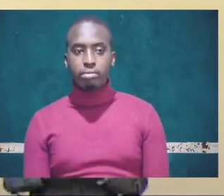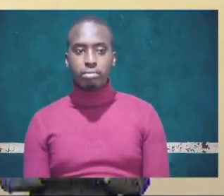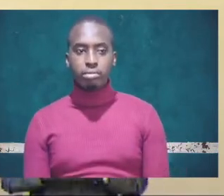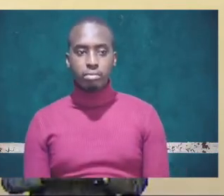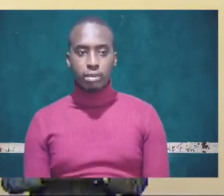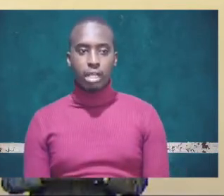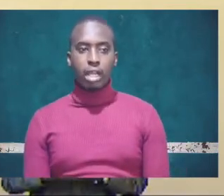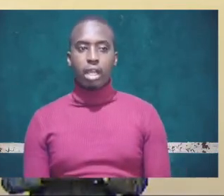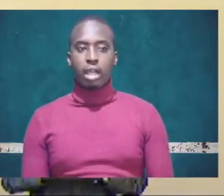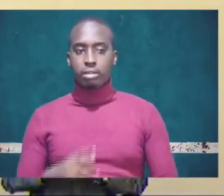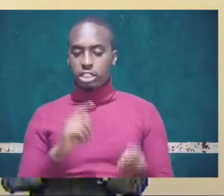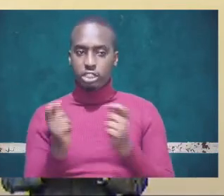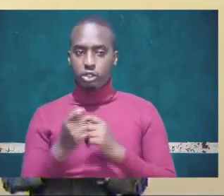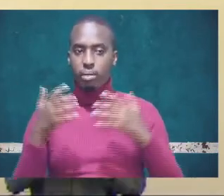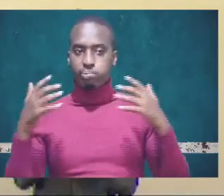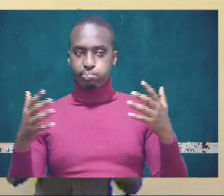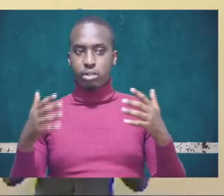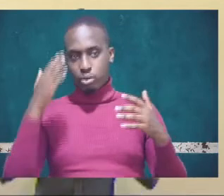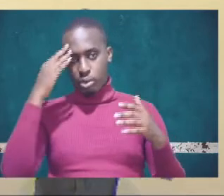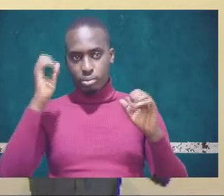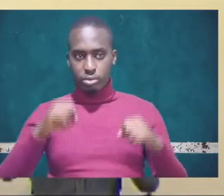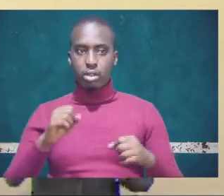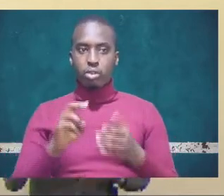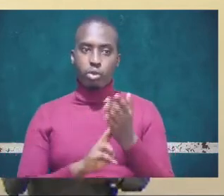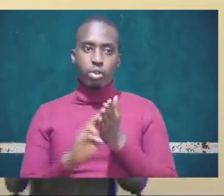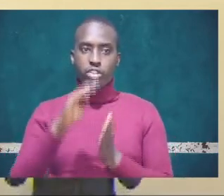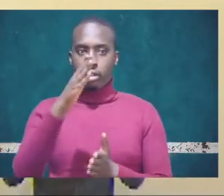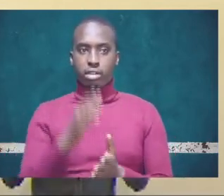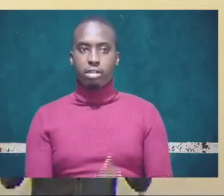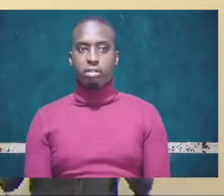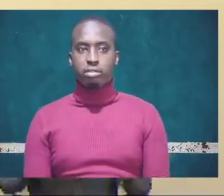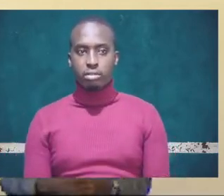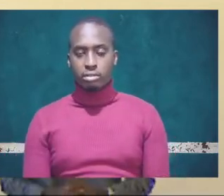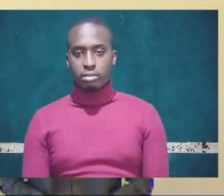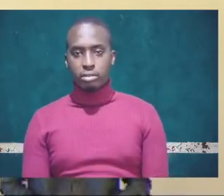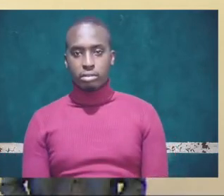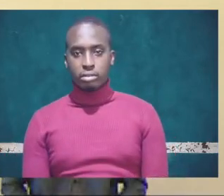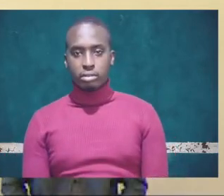Let me make it bigger so that you can, let's use this part.